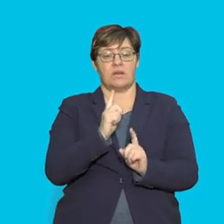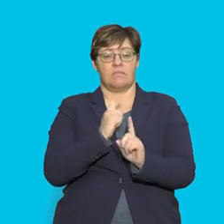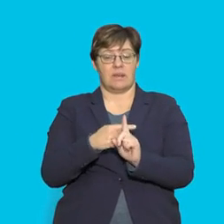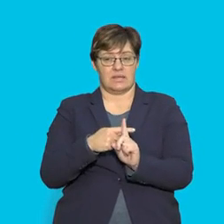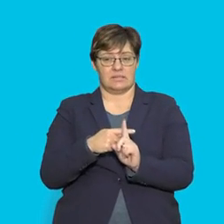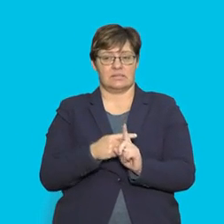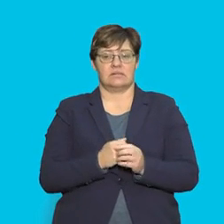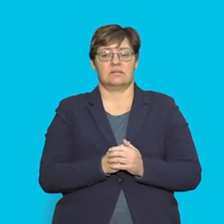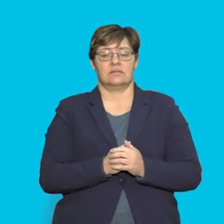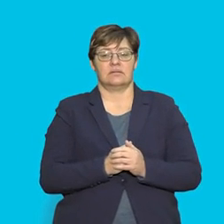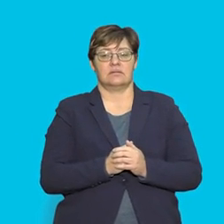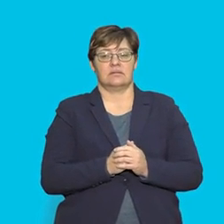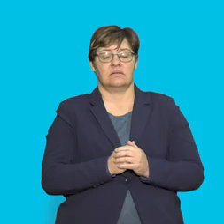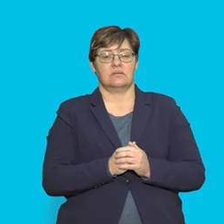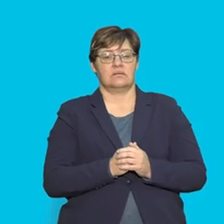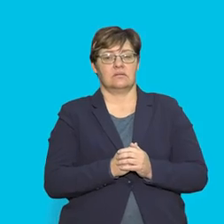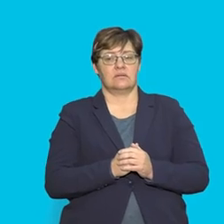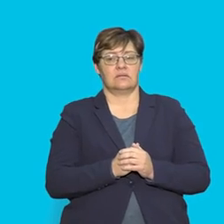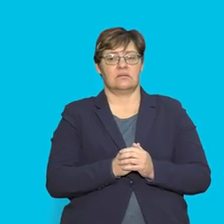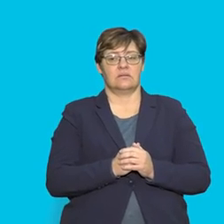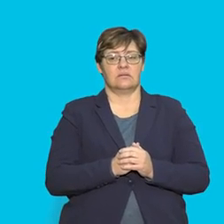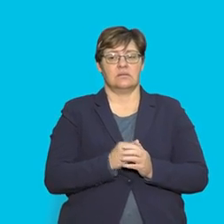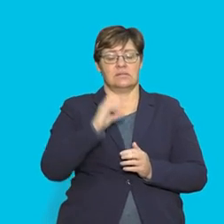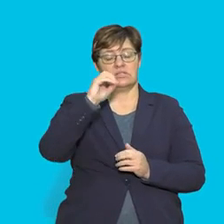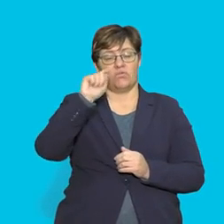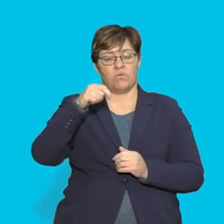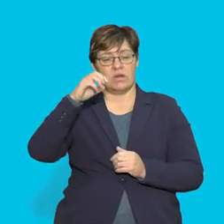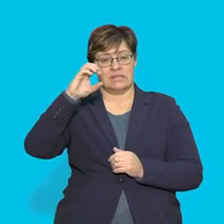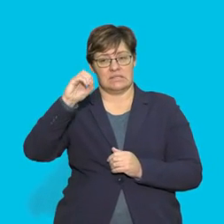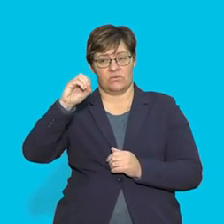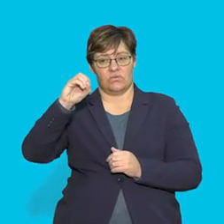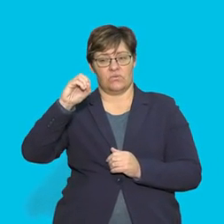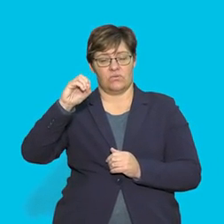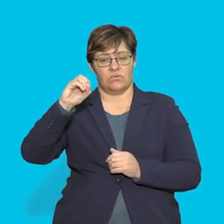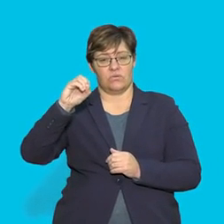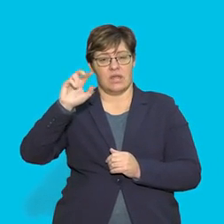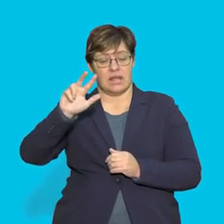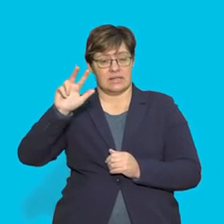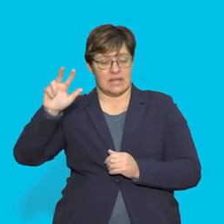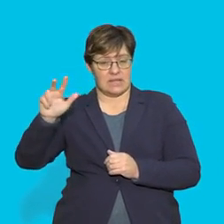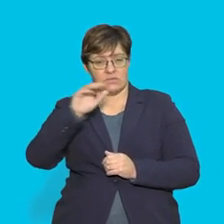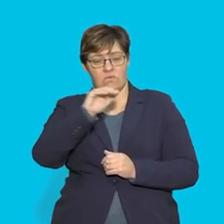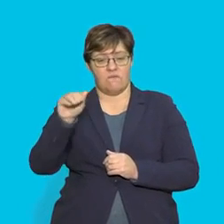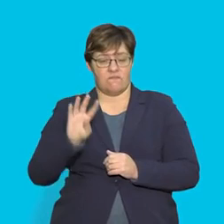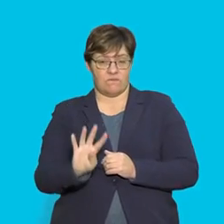1 plus, and then my I will be the same interest as what I have,